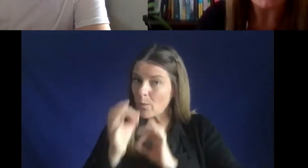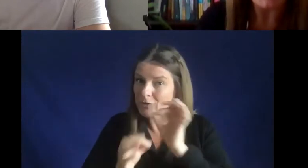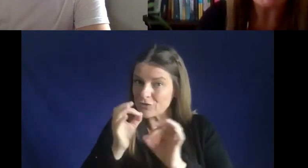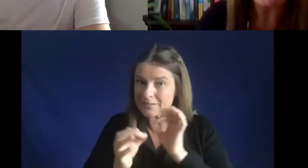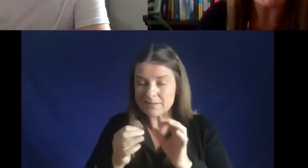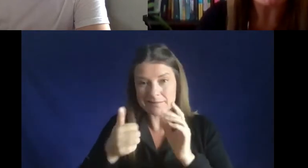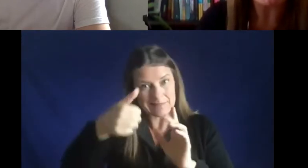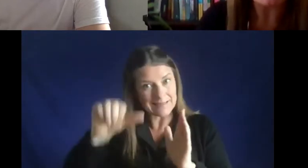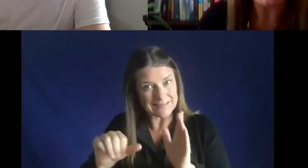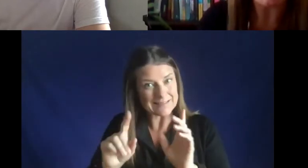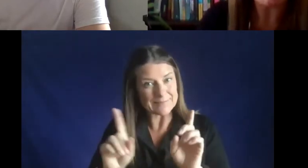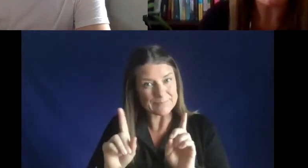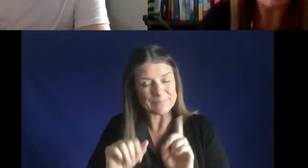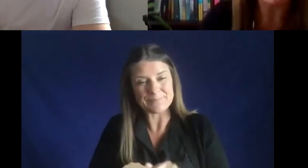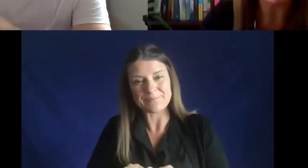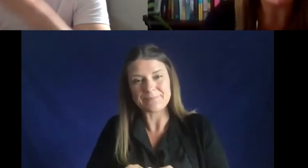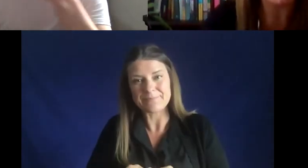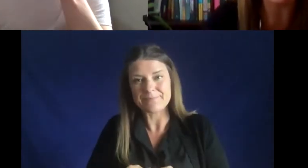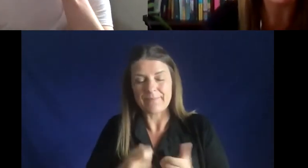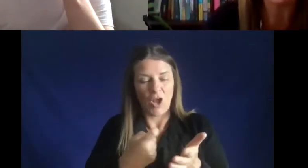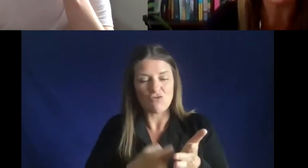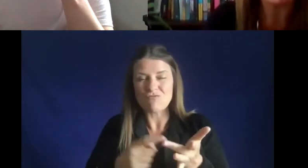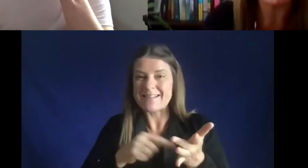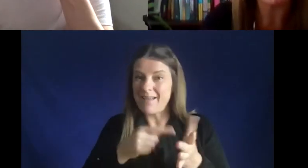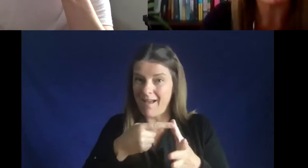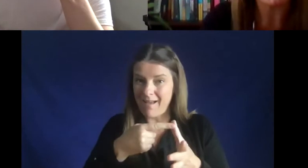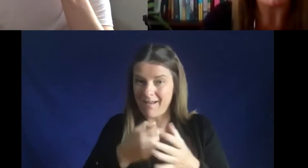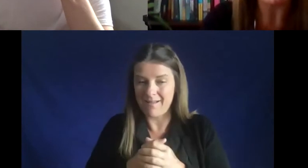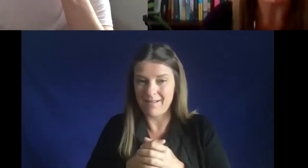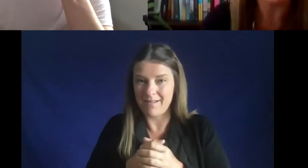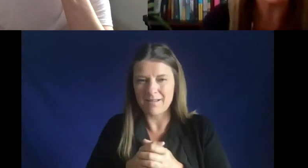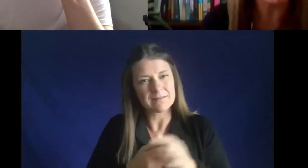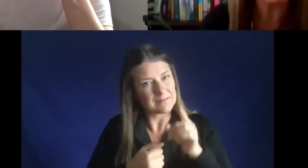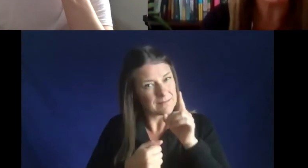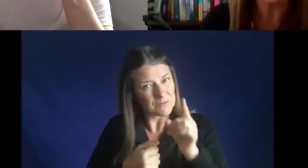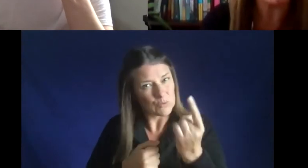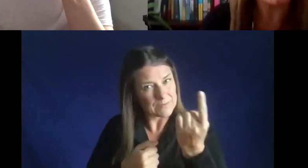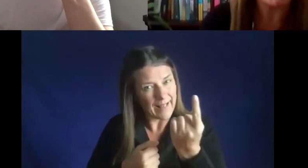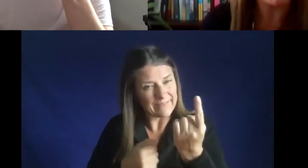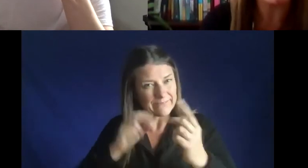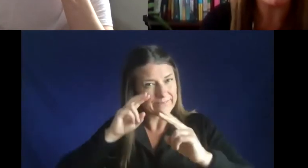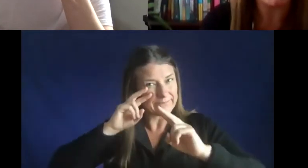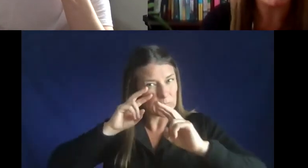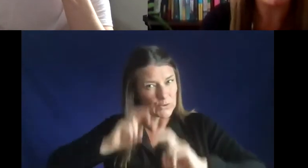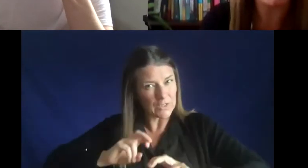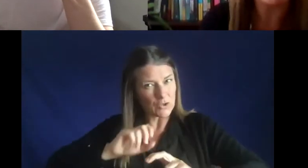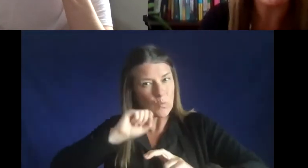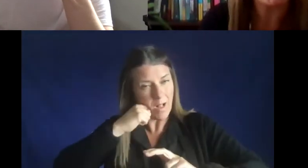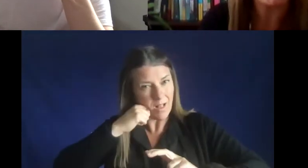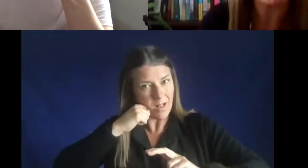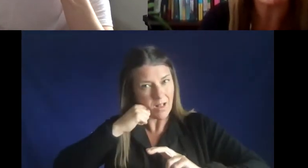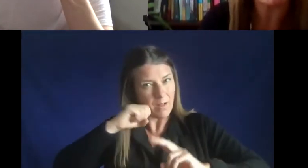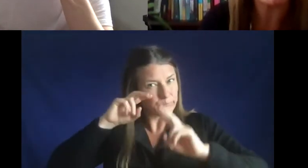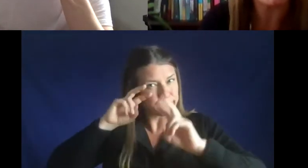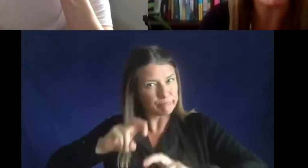them. Rita has asked if your research has included or will include looking at deaf